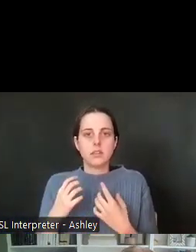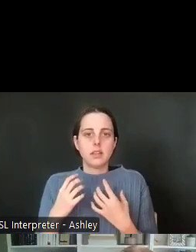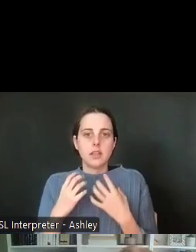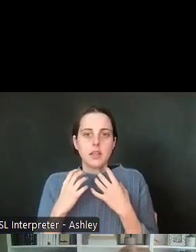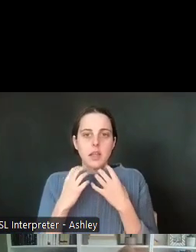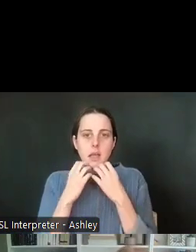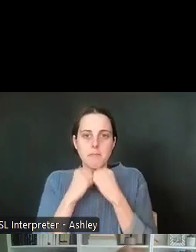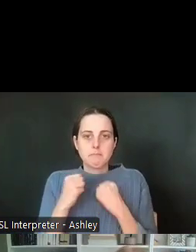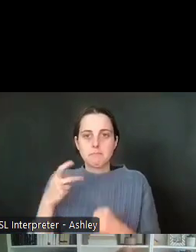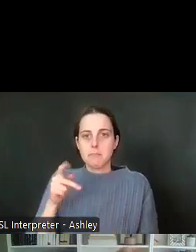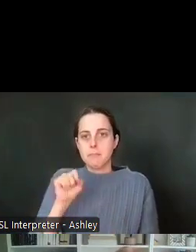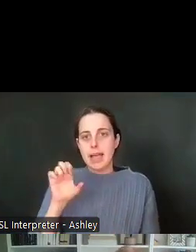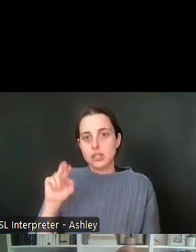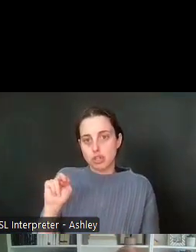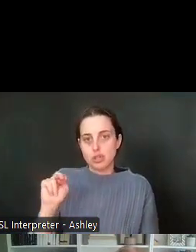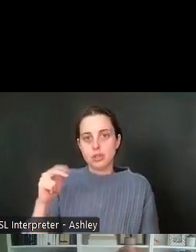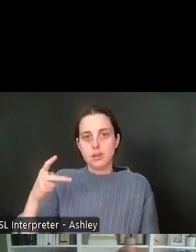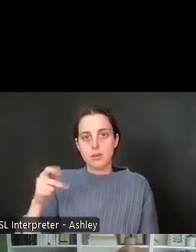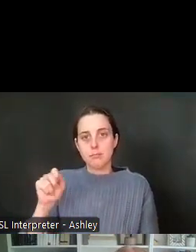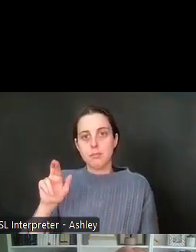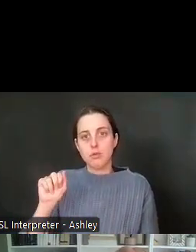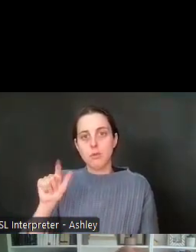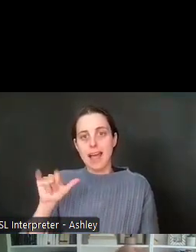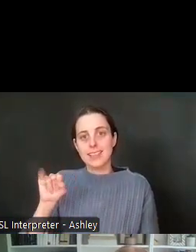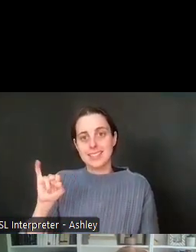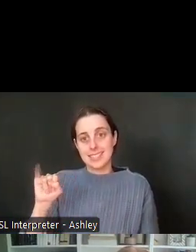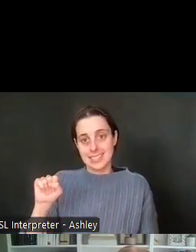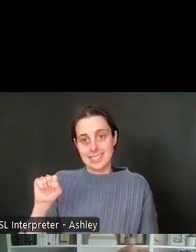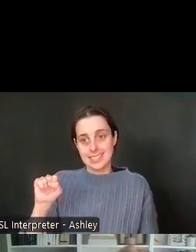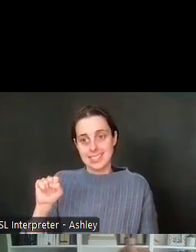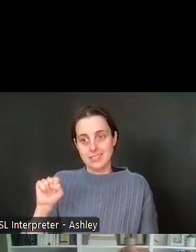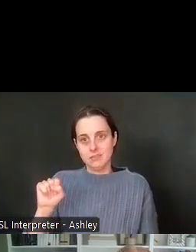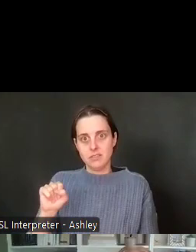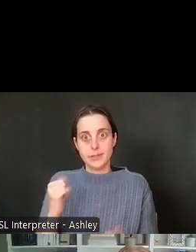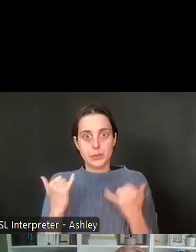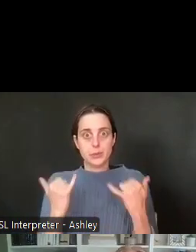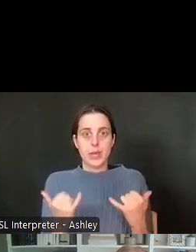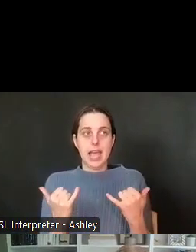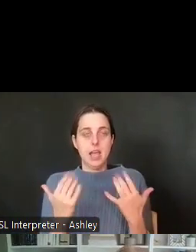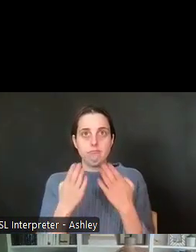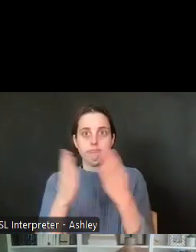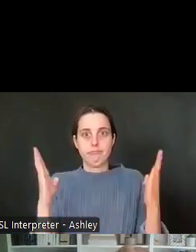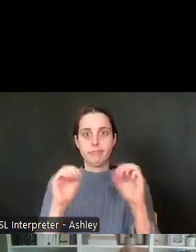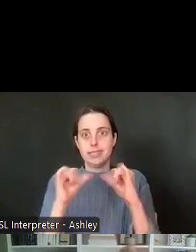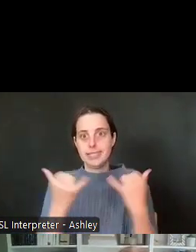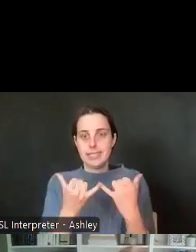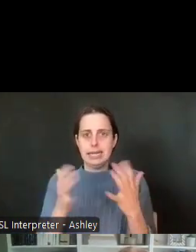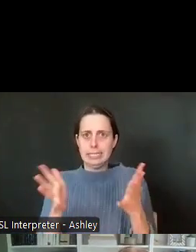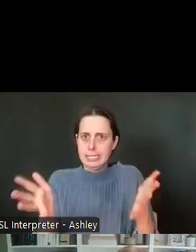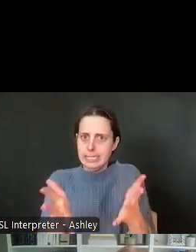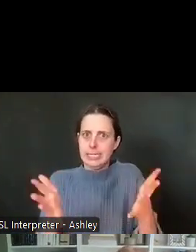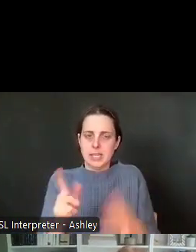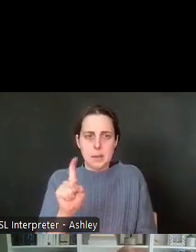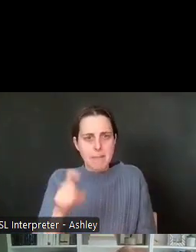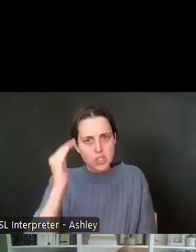paralysis, where there's all of this pressure right now to know what your passion is. There's all of this pressure to know what your purpose